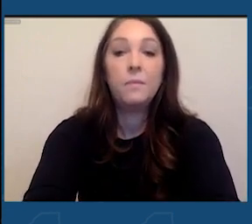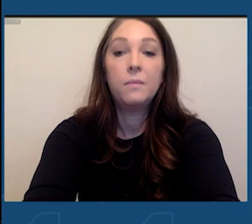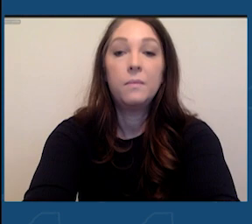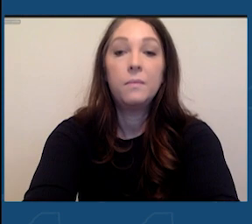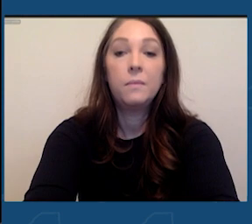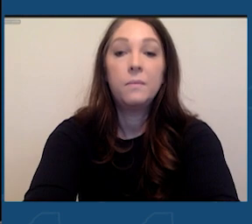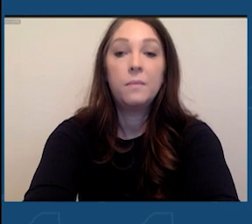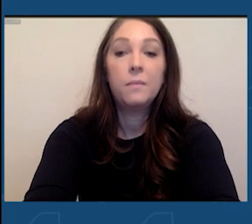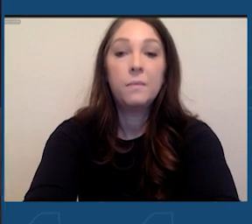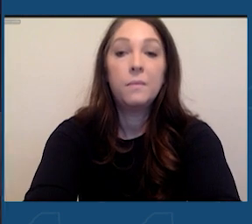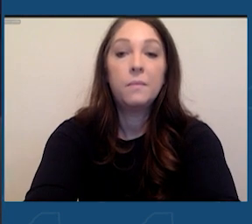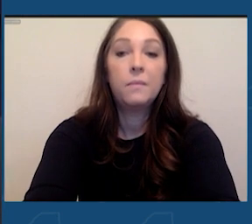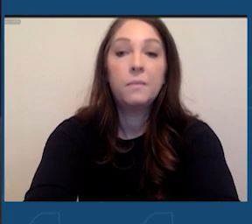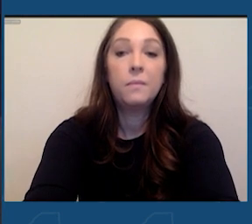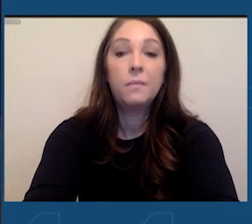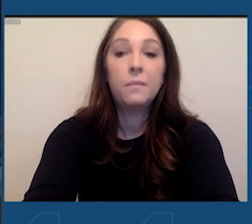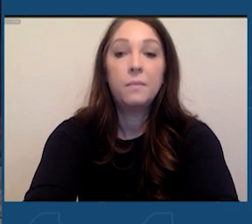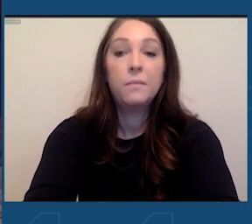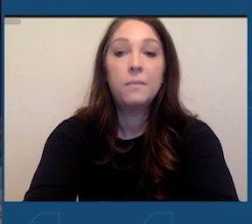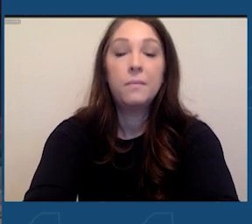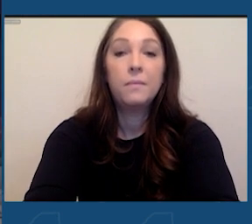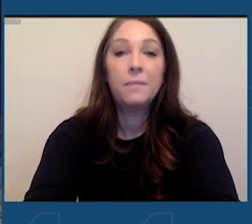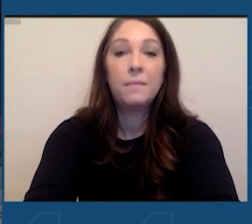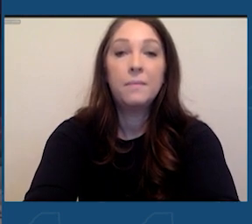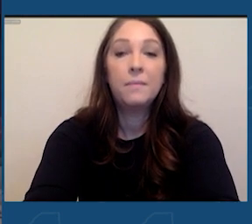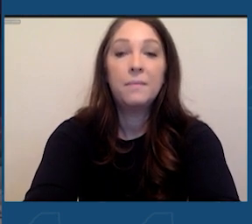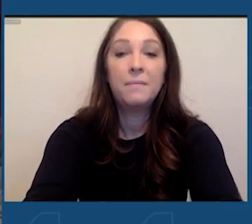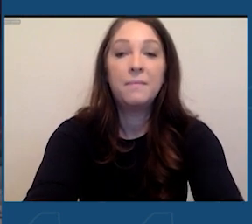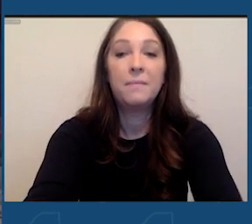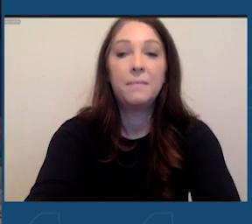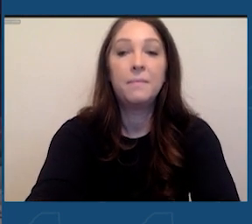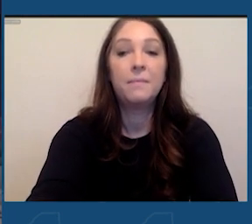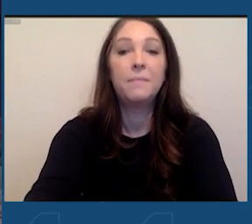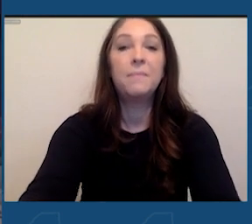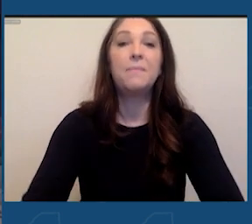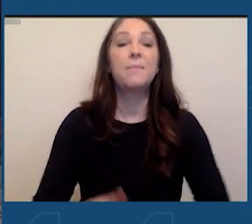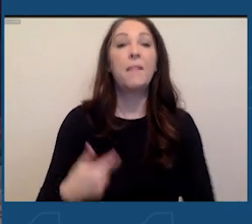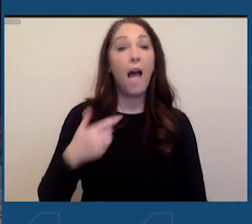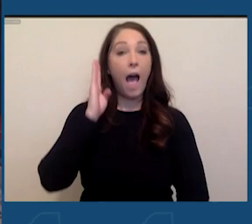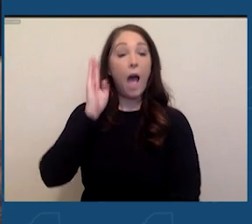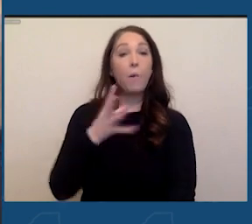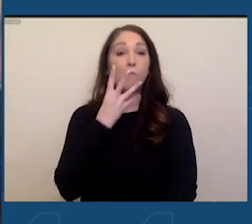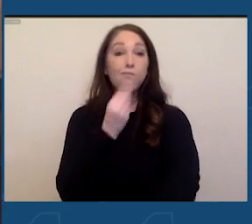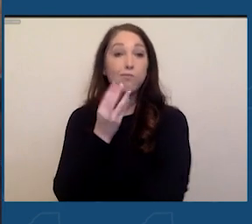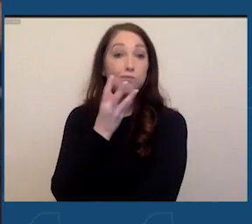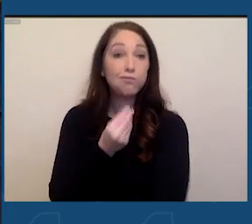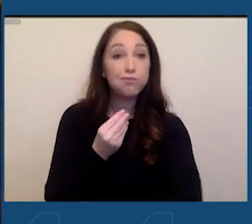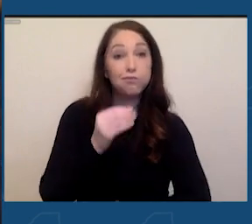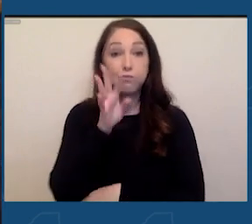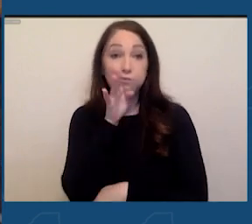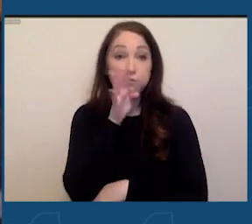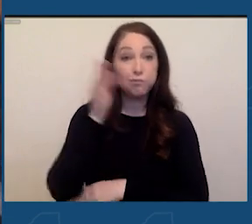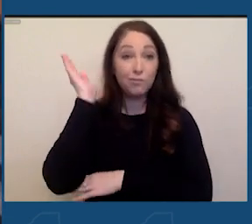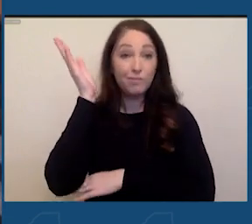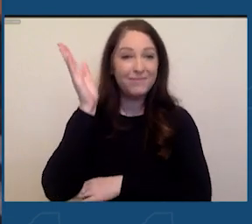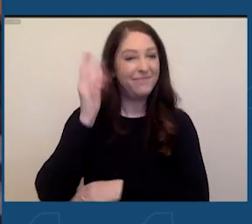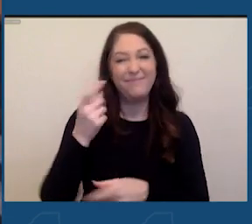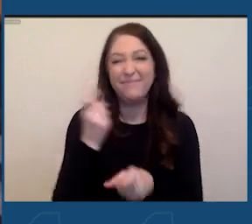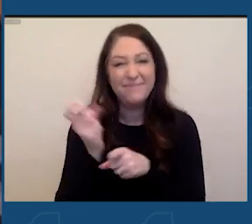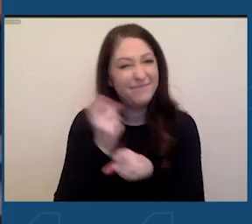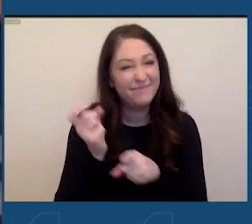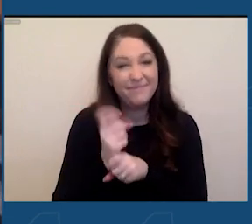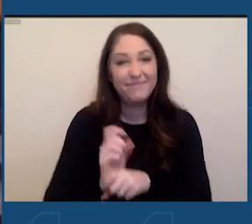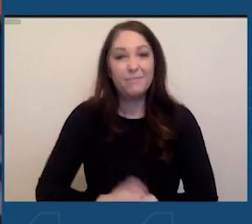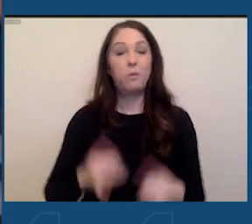I'm going to deliver this speech in Hebrew. I'm just kidding. Si ustedes quieren saber por qué el congresista está tan contento